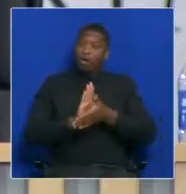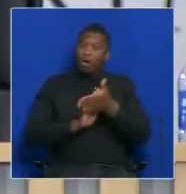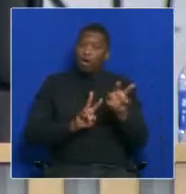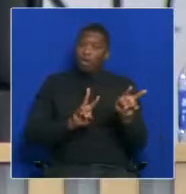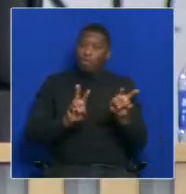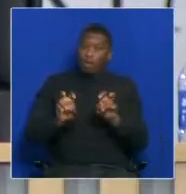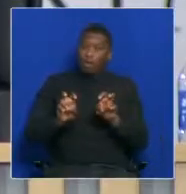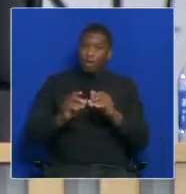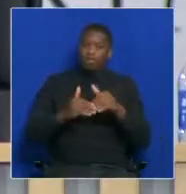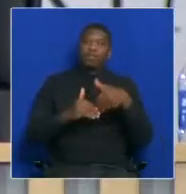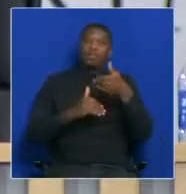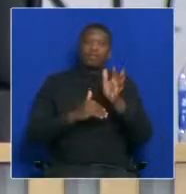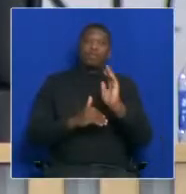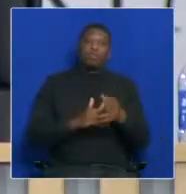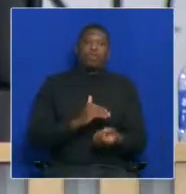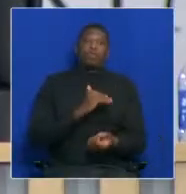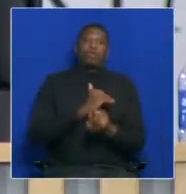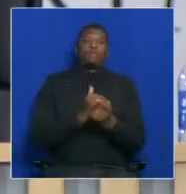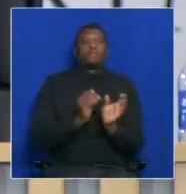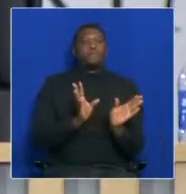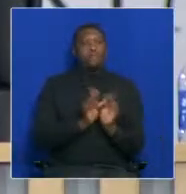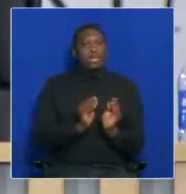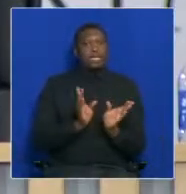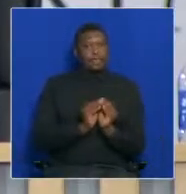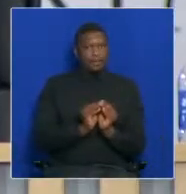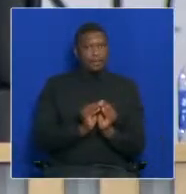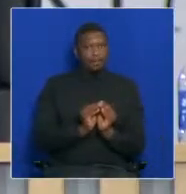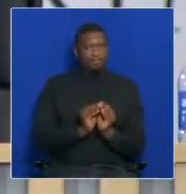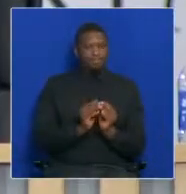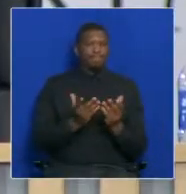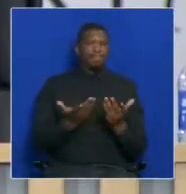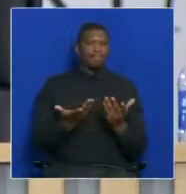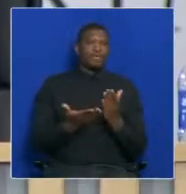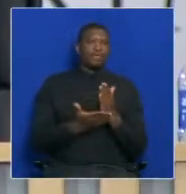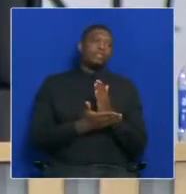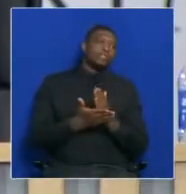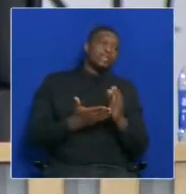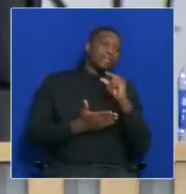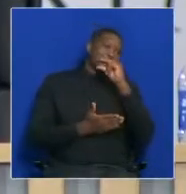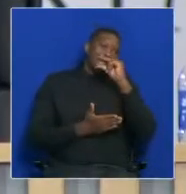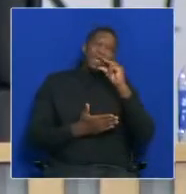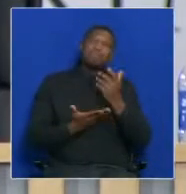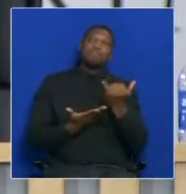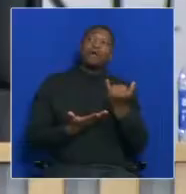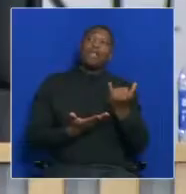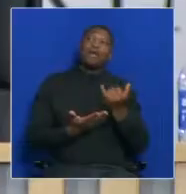be called. Some colleagues call it the panel, as I had